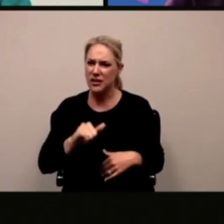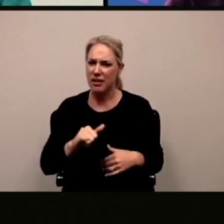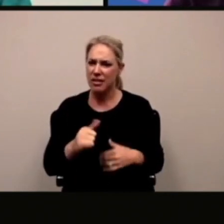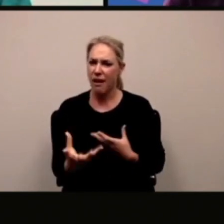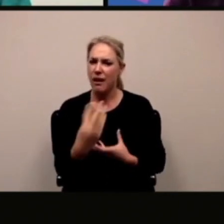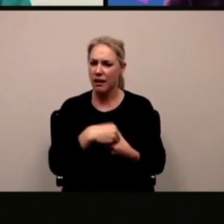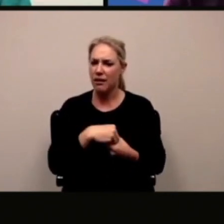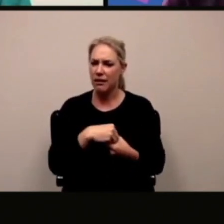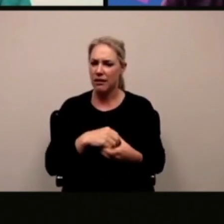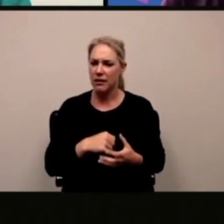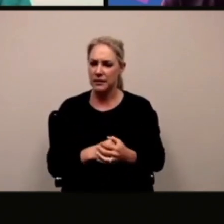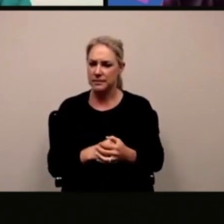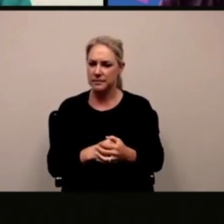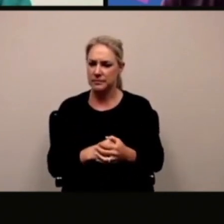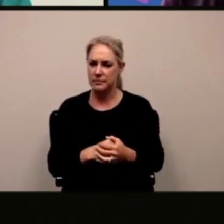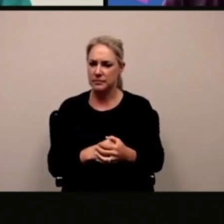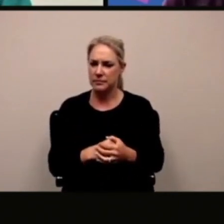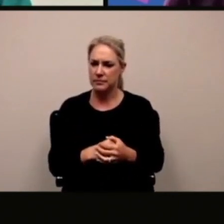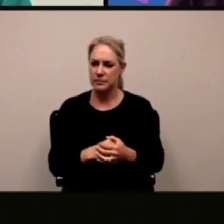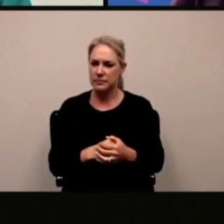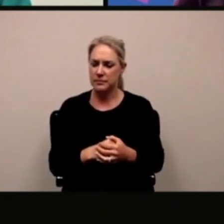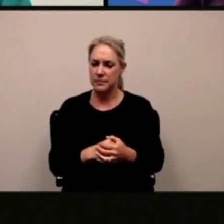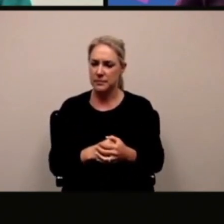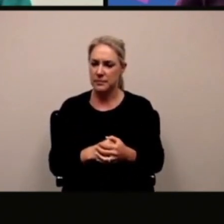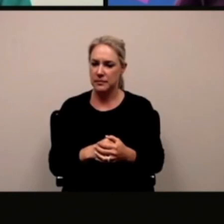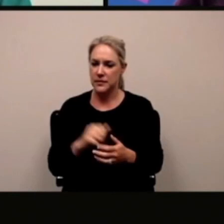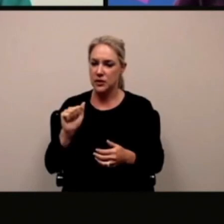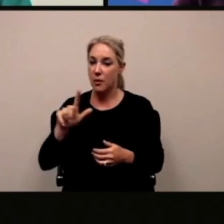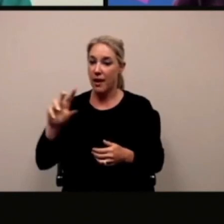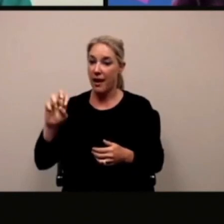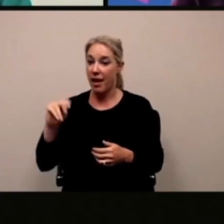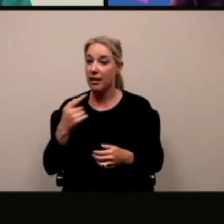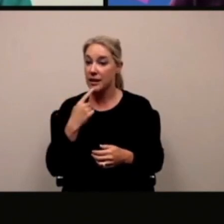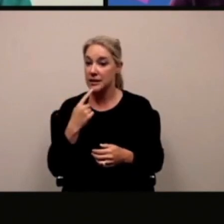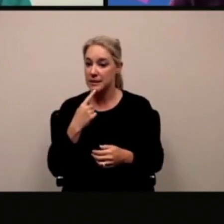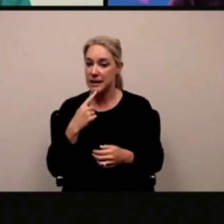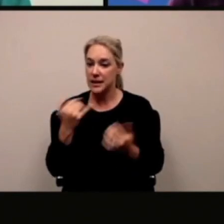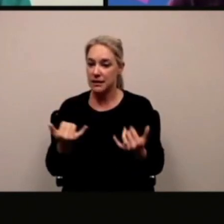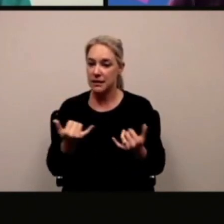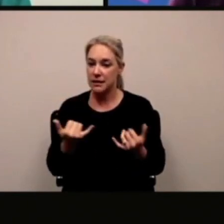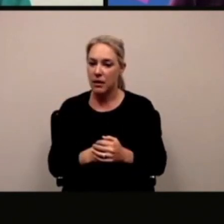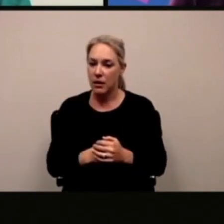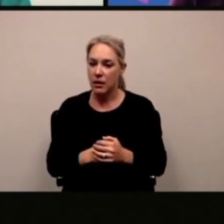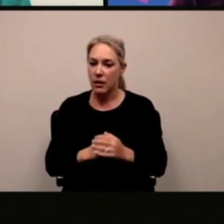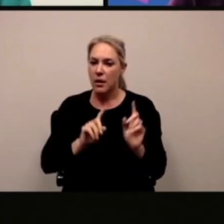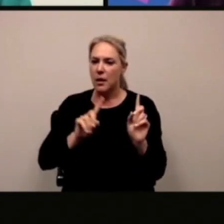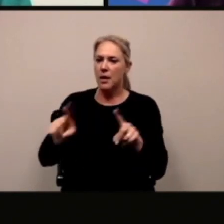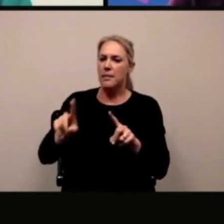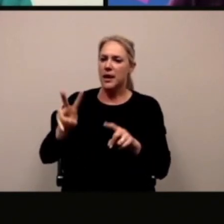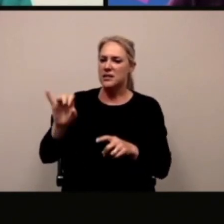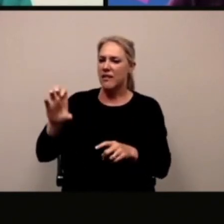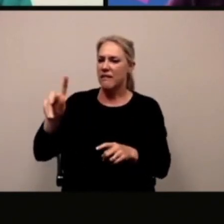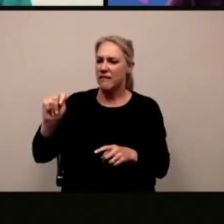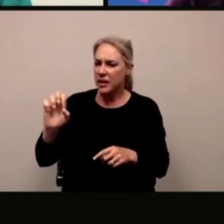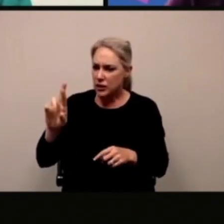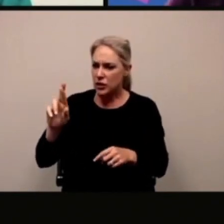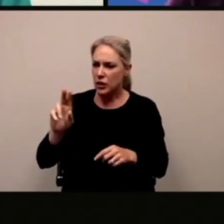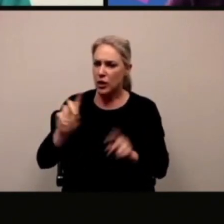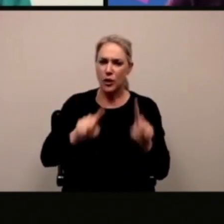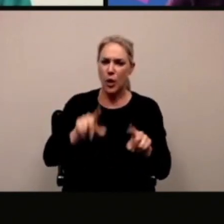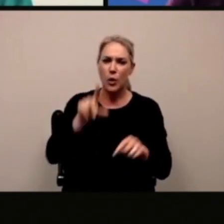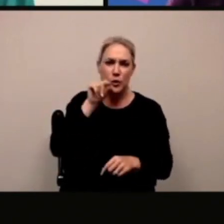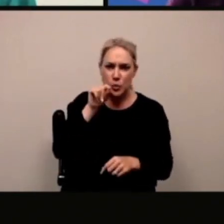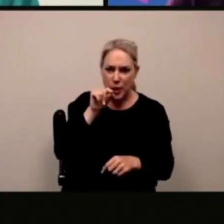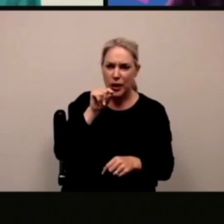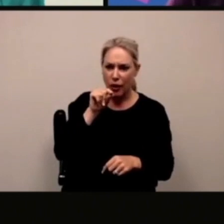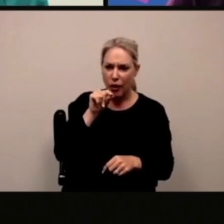And I would pass this to Victor and Michelle, but you guys follow them on Twitter, and you can see the